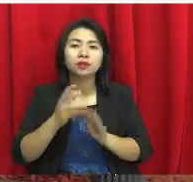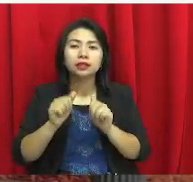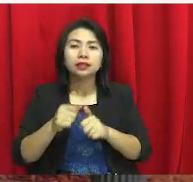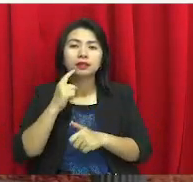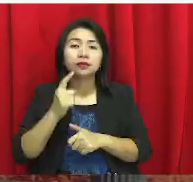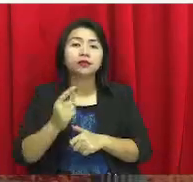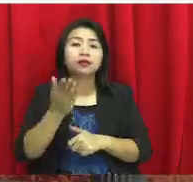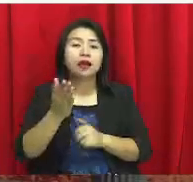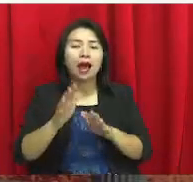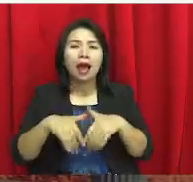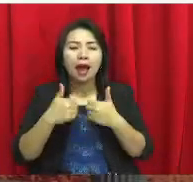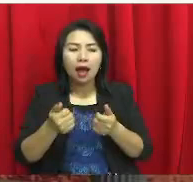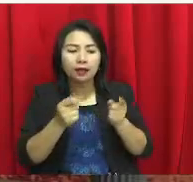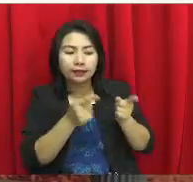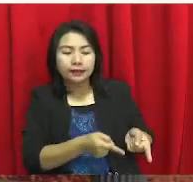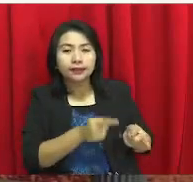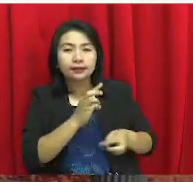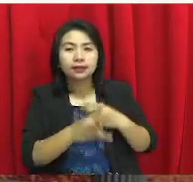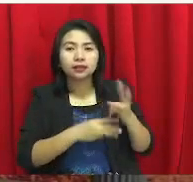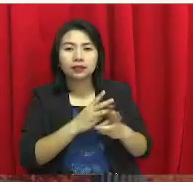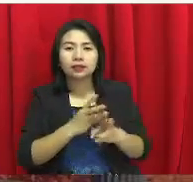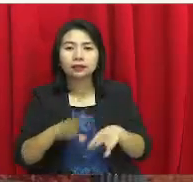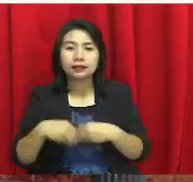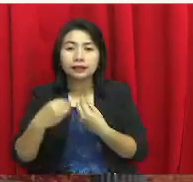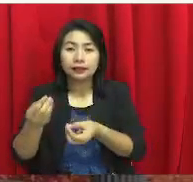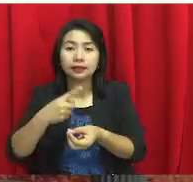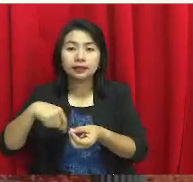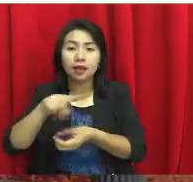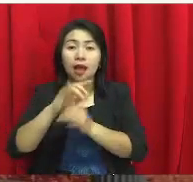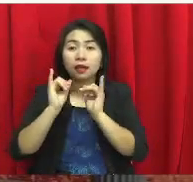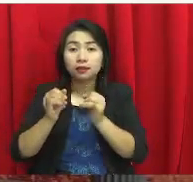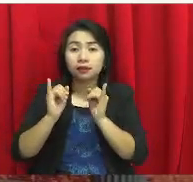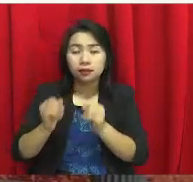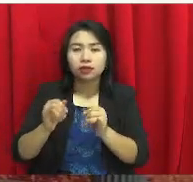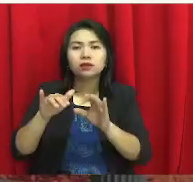world give us instruction for the things that are in heaven?